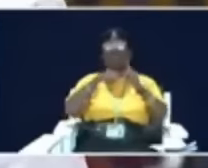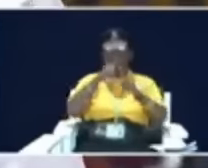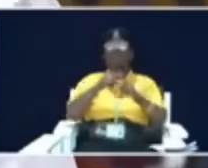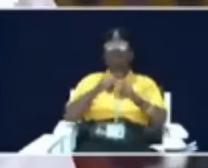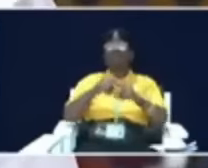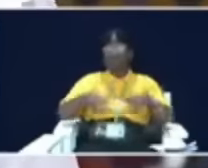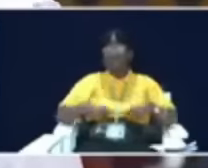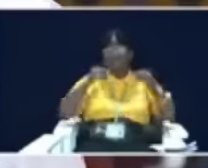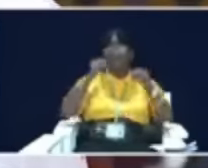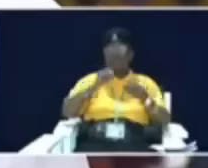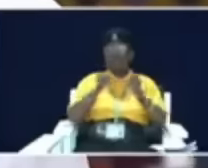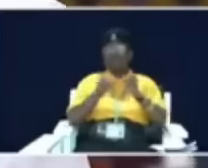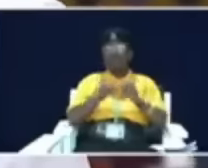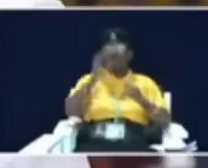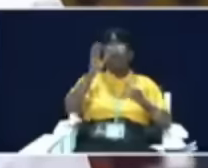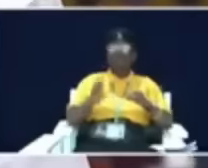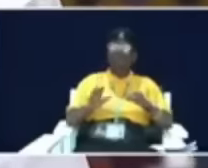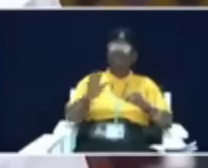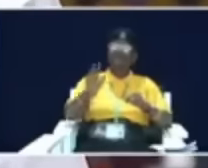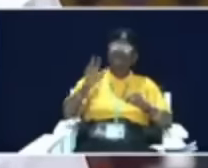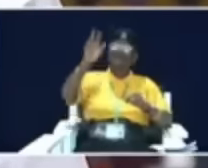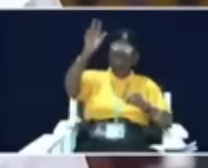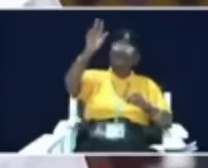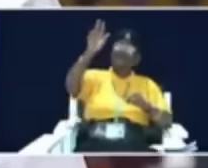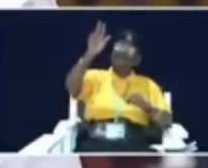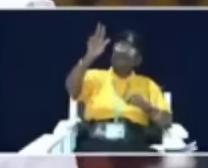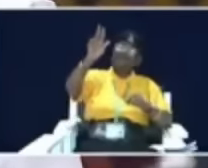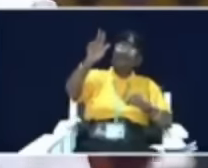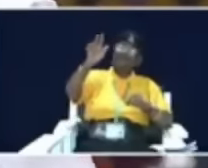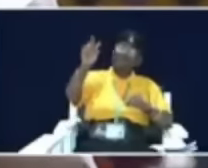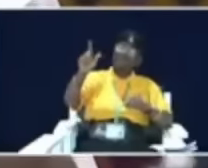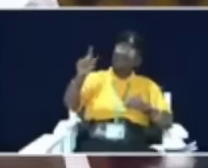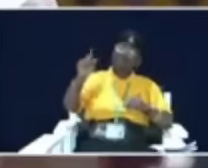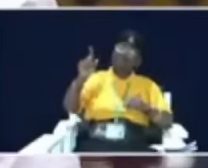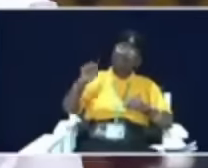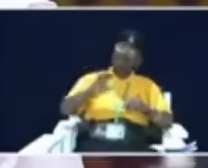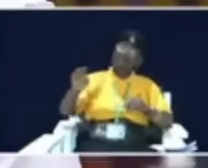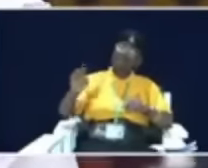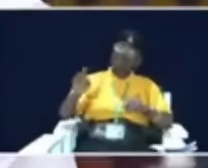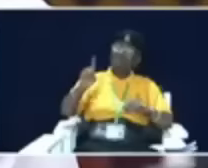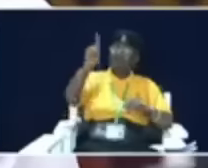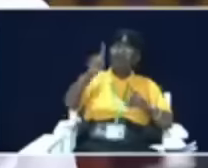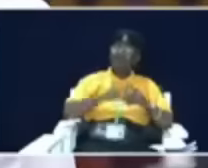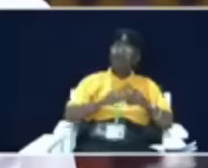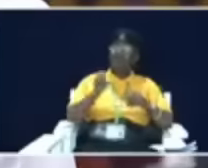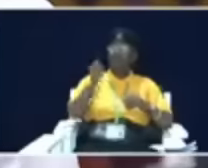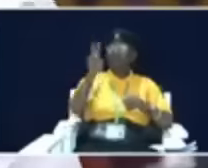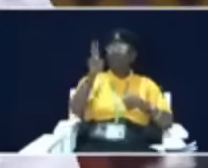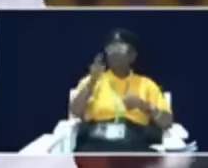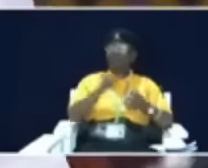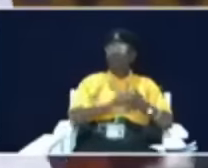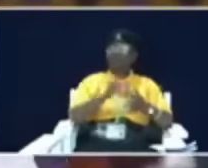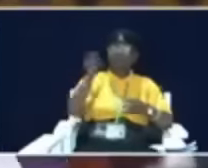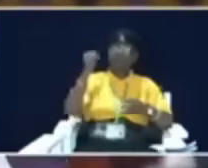Numbers chapter 20 from verse 1 to 12. Numbers 20 from verse 1 to 12. It was anger